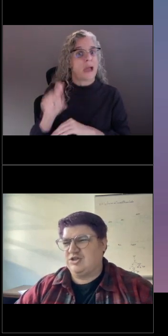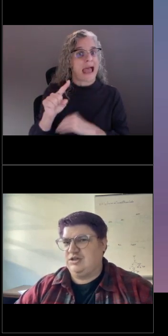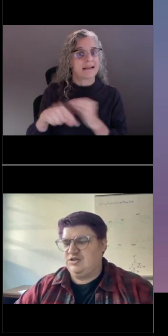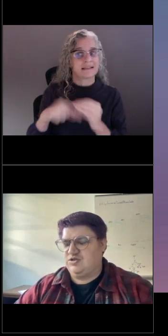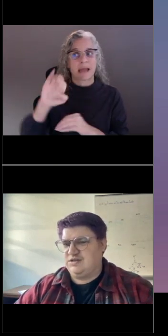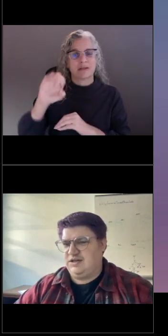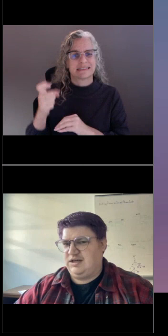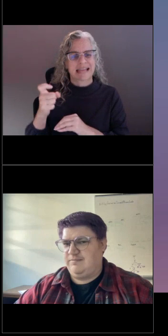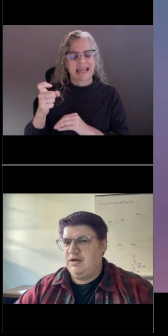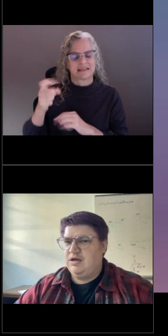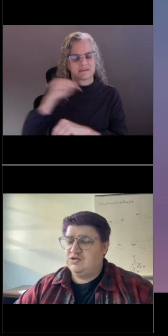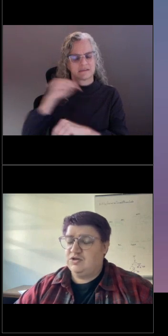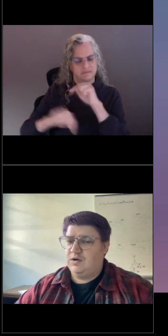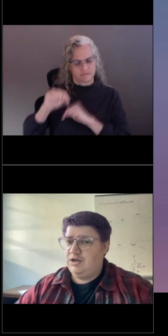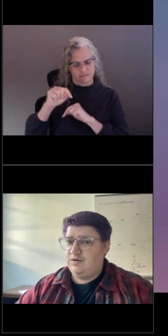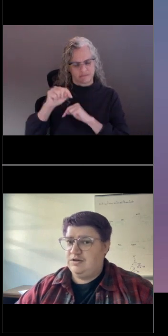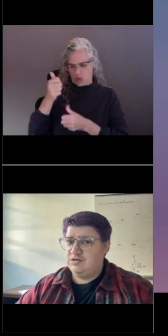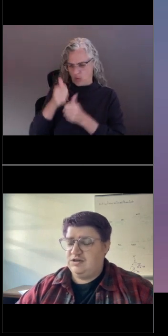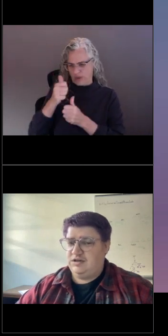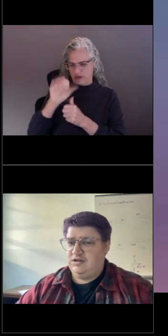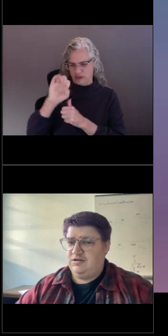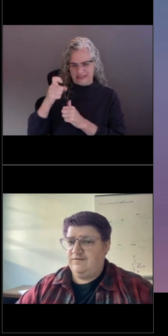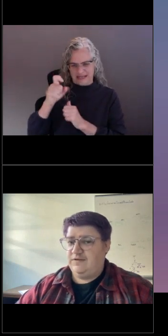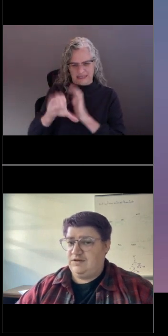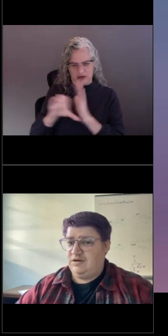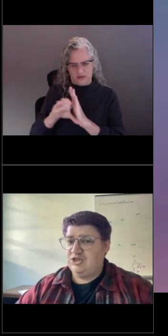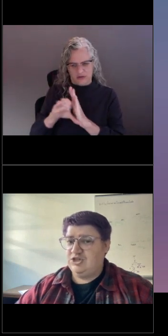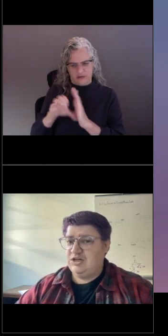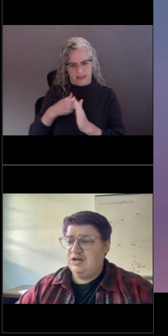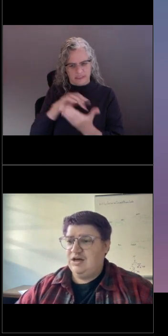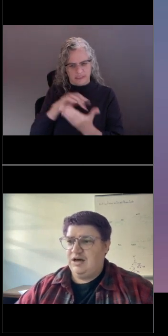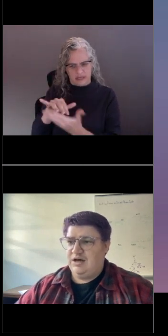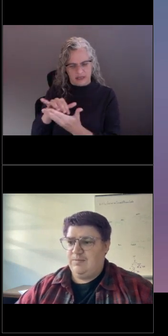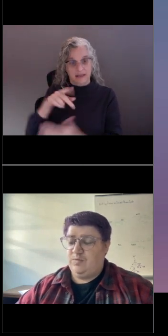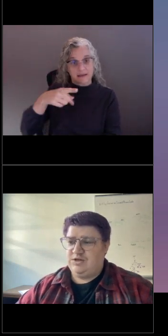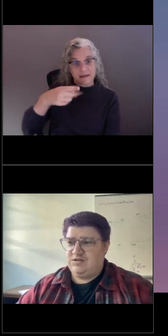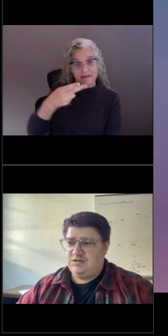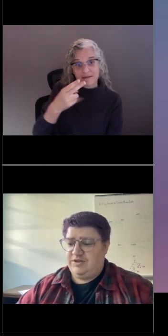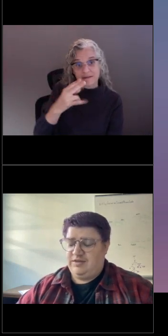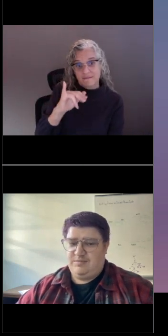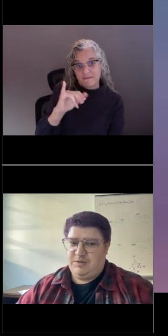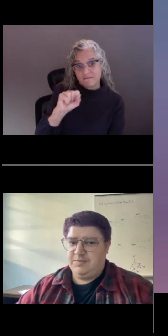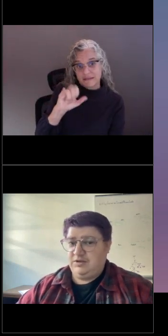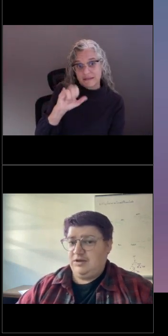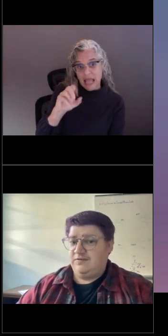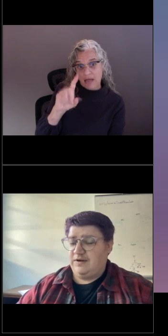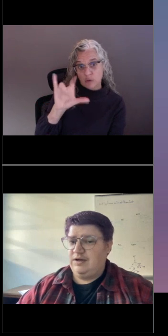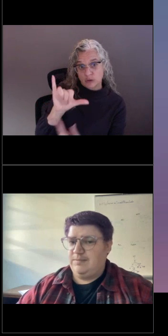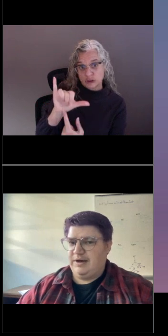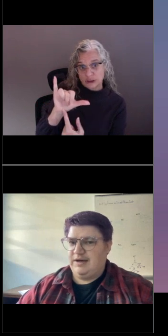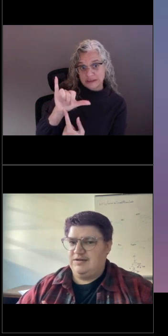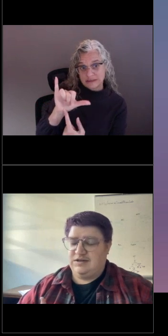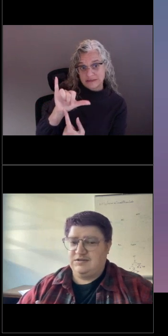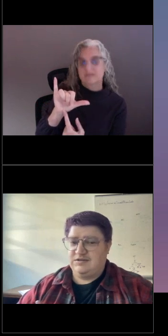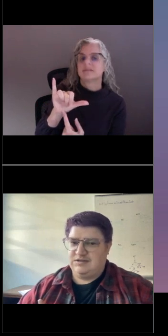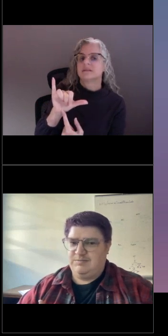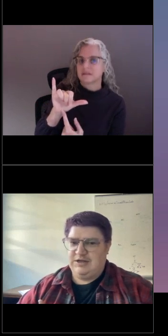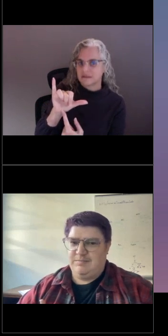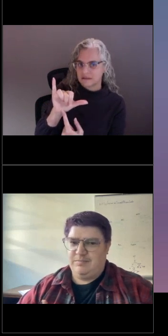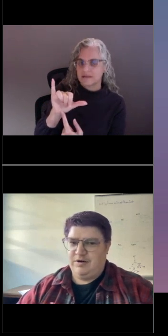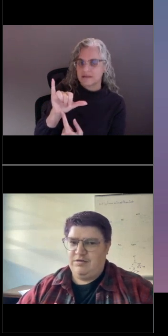you're actually interested in. So are you interested in physiology, which is something that people believe vary by